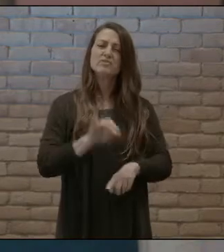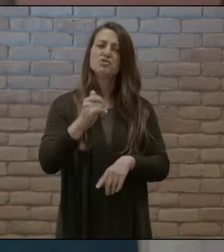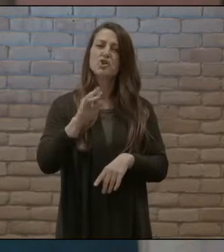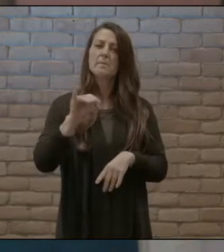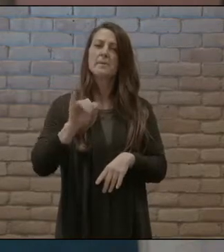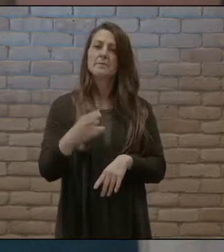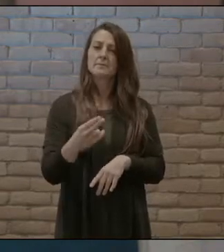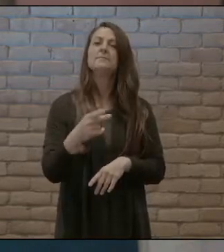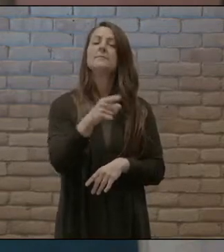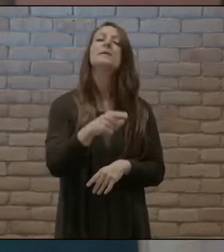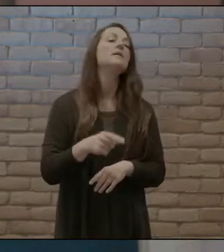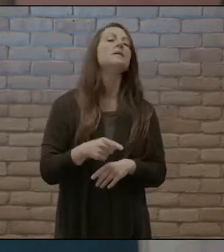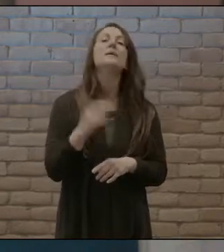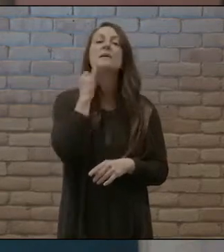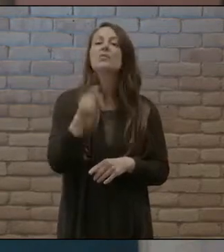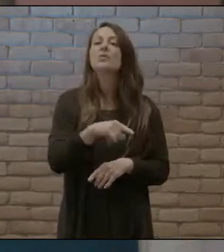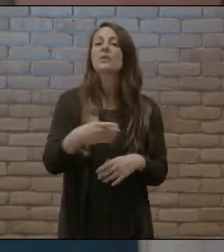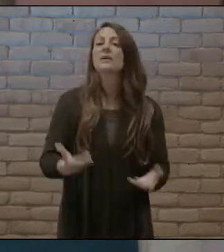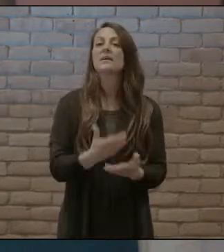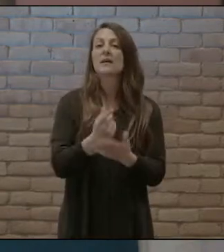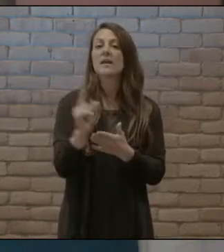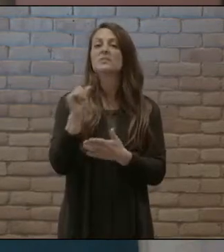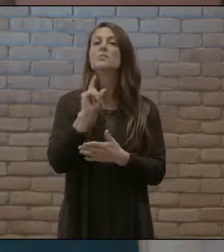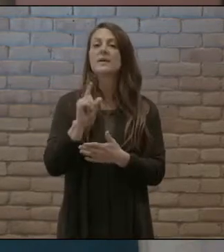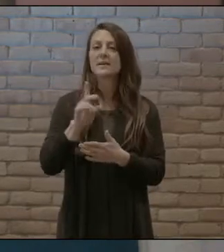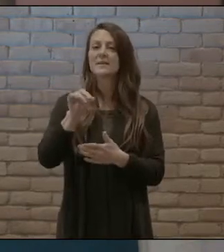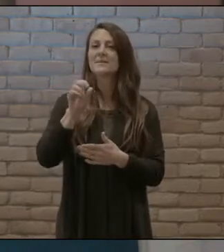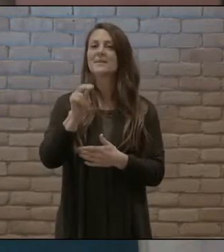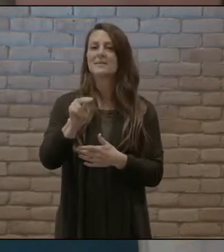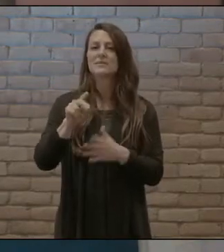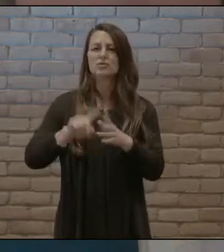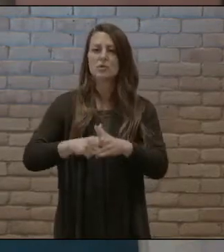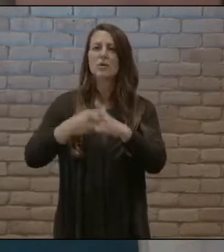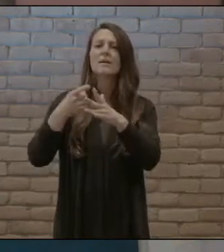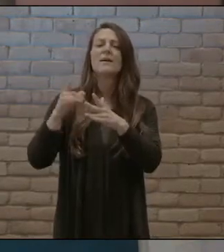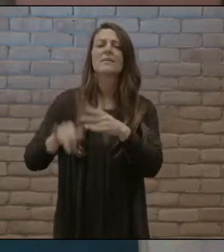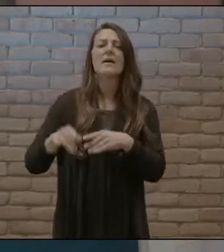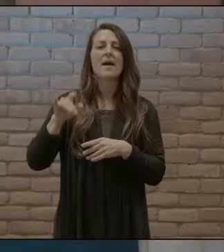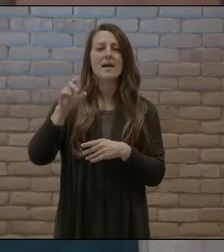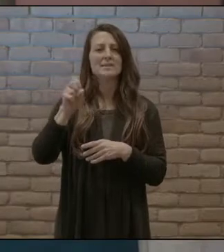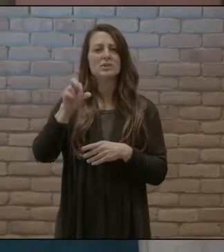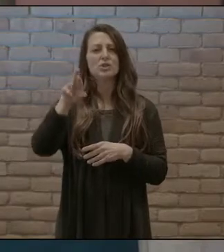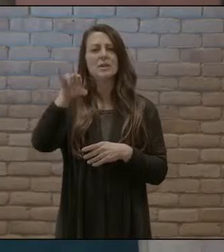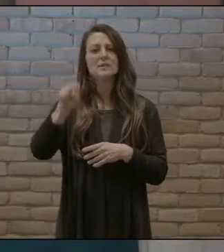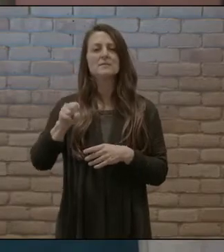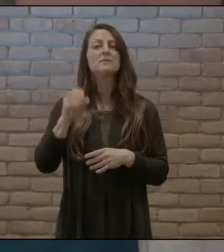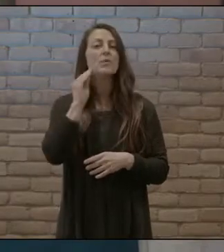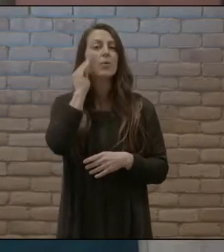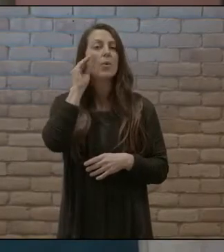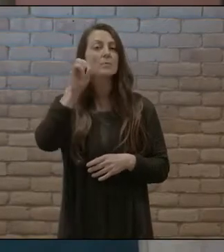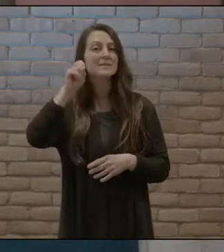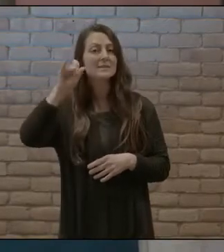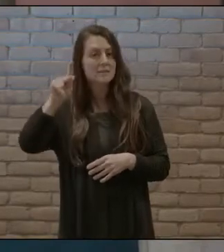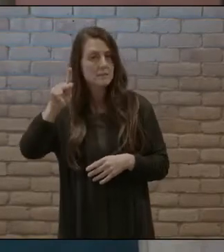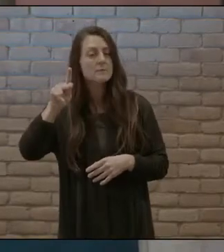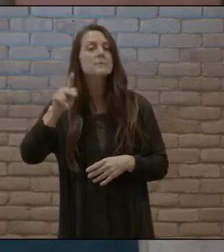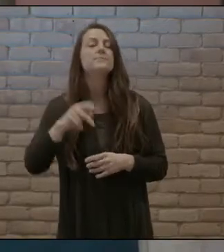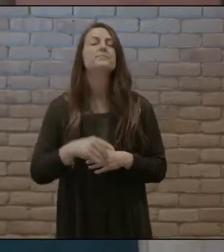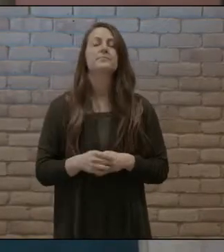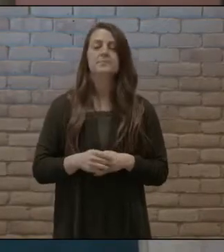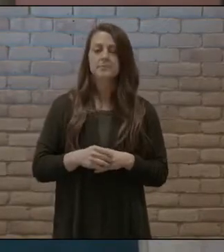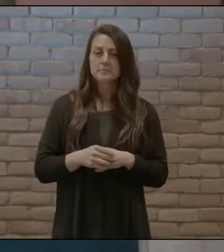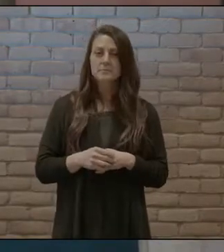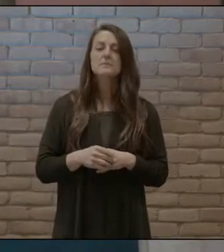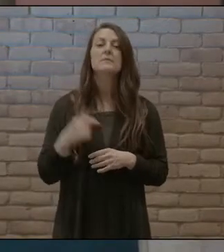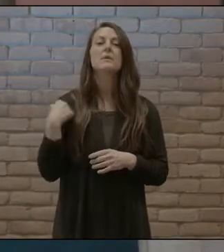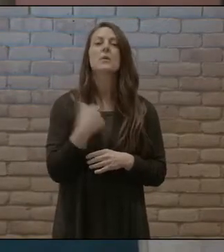us last weekend, Dean kicked off this homesick series. And as he kicked off this homesick series, we